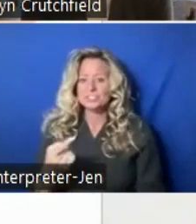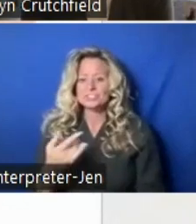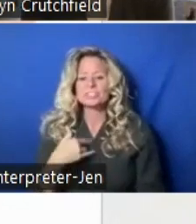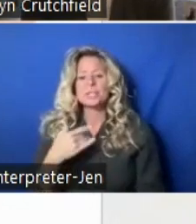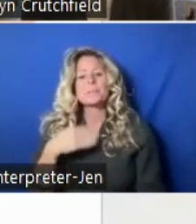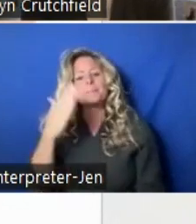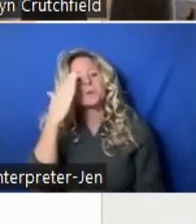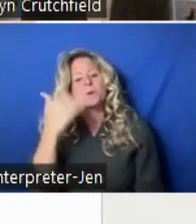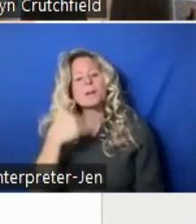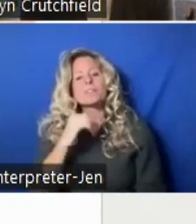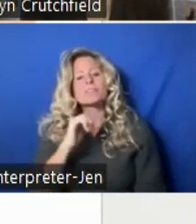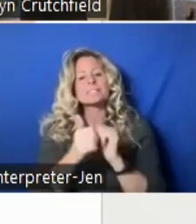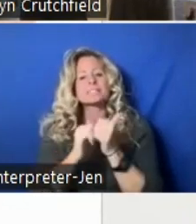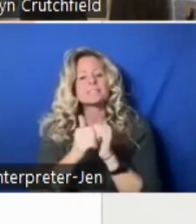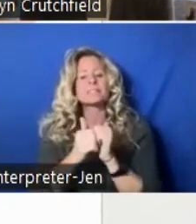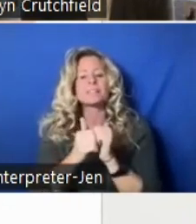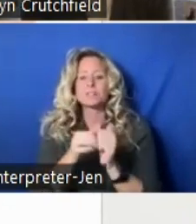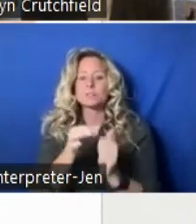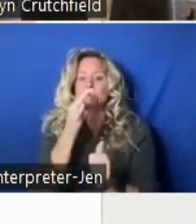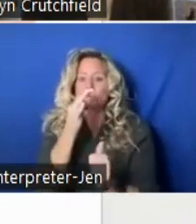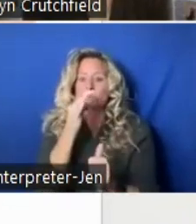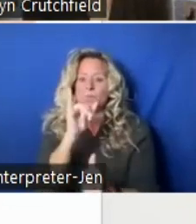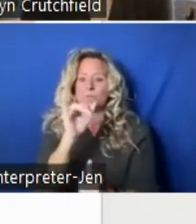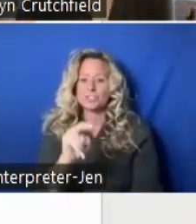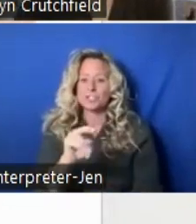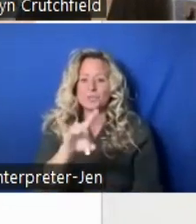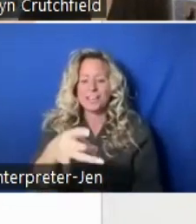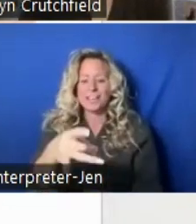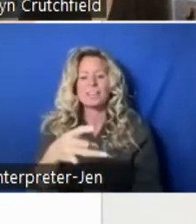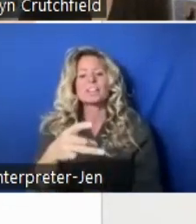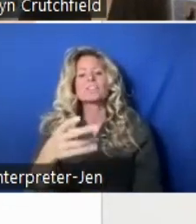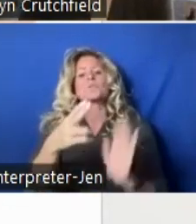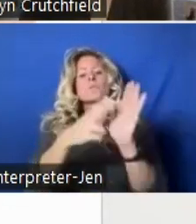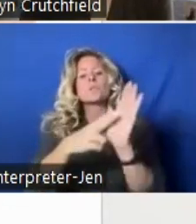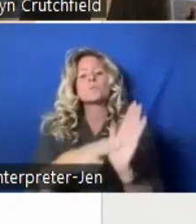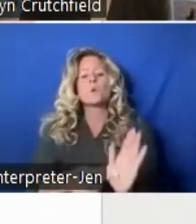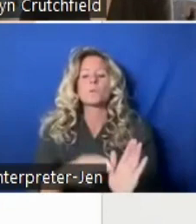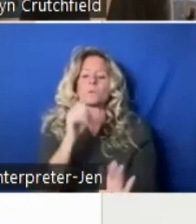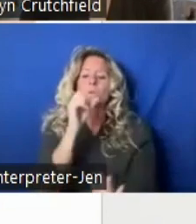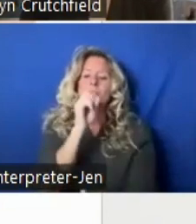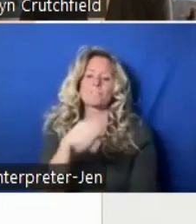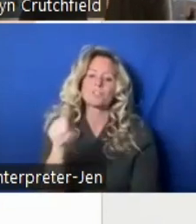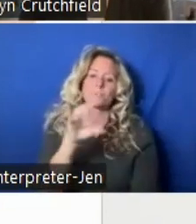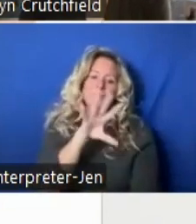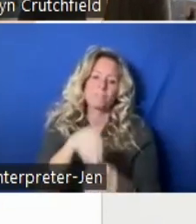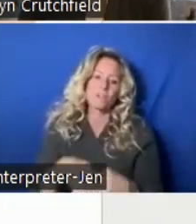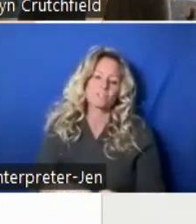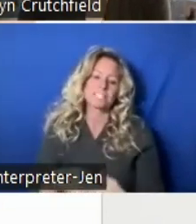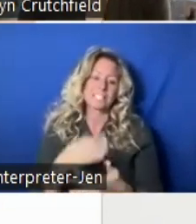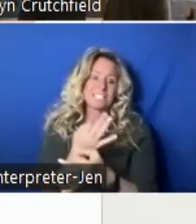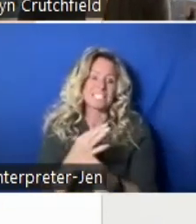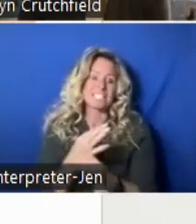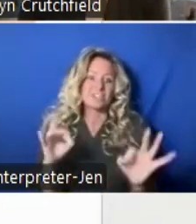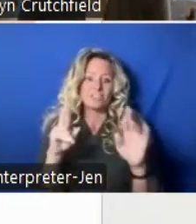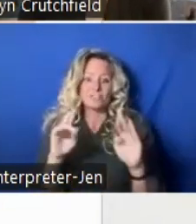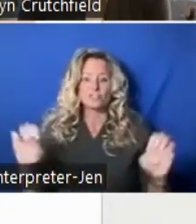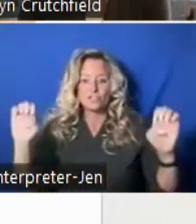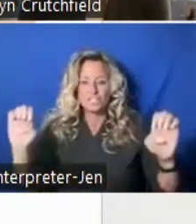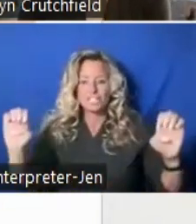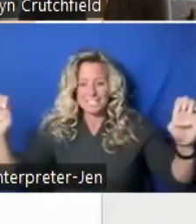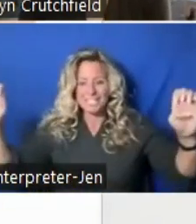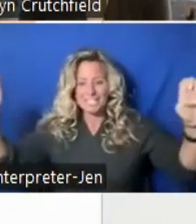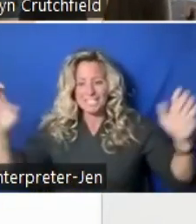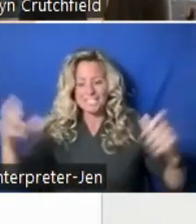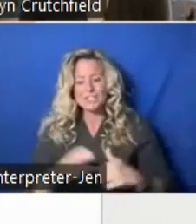this contest is rolling at you in the new year, and we'd love for you and your students to participate. It is free. So